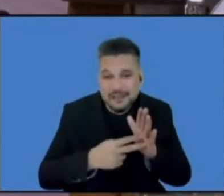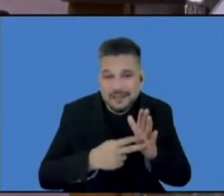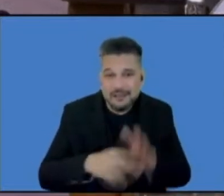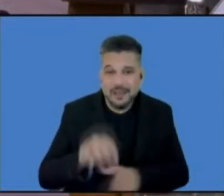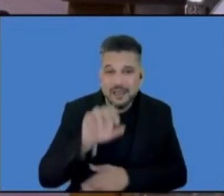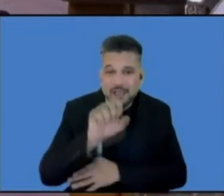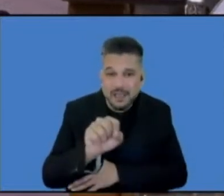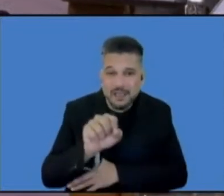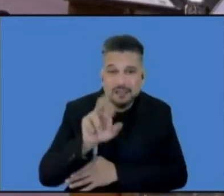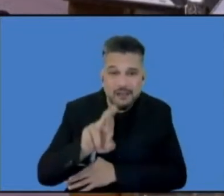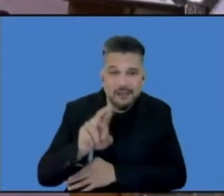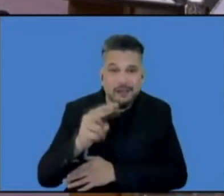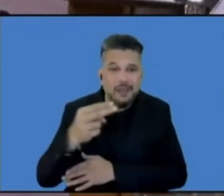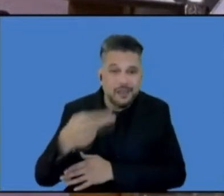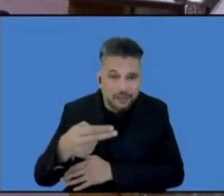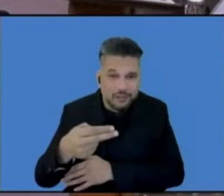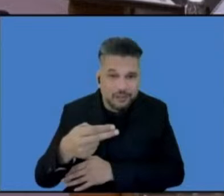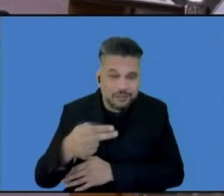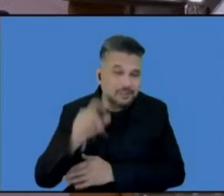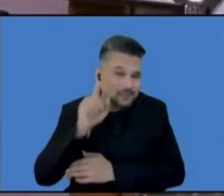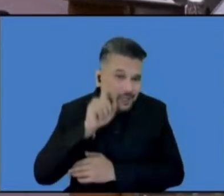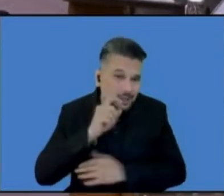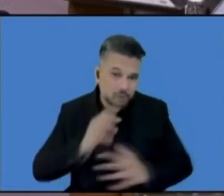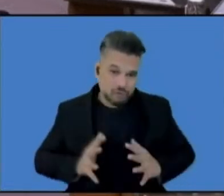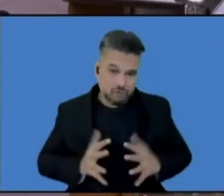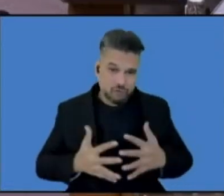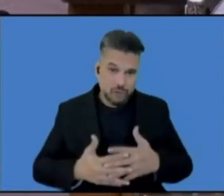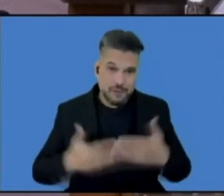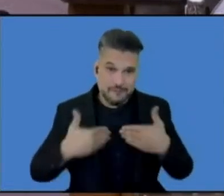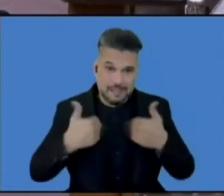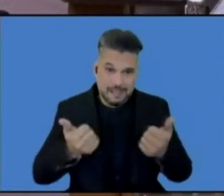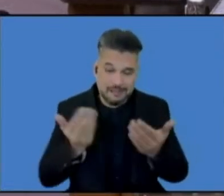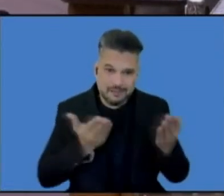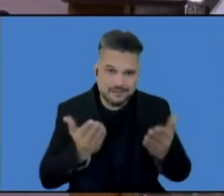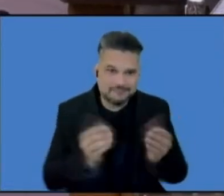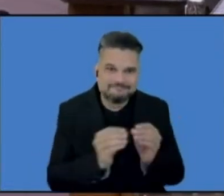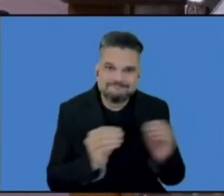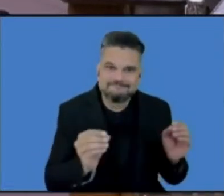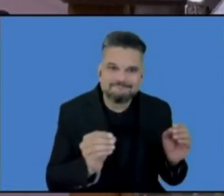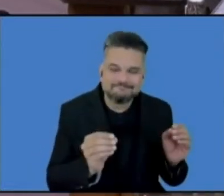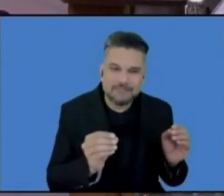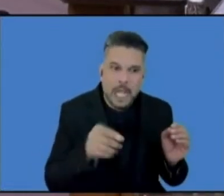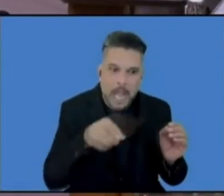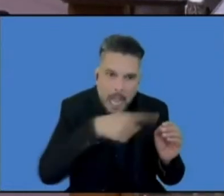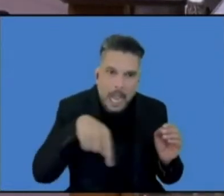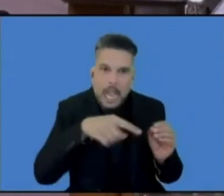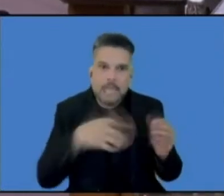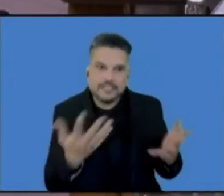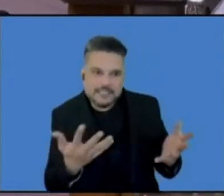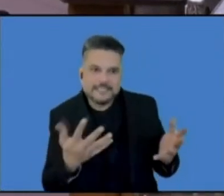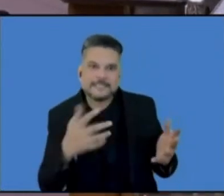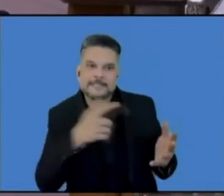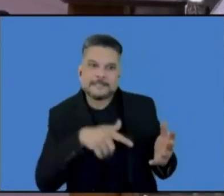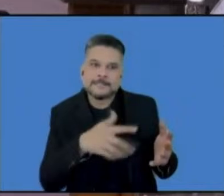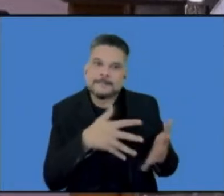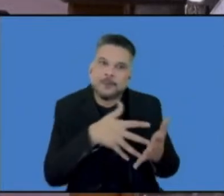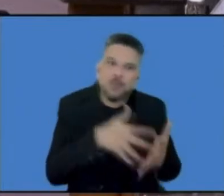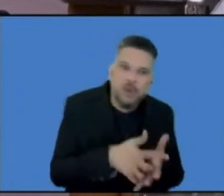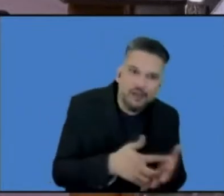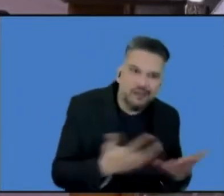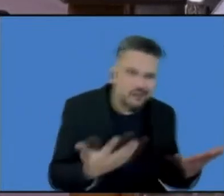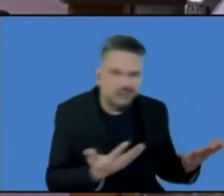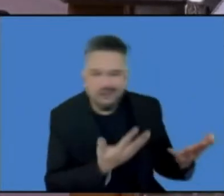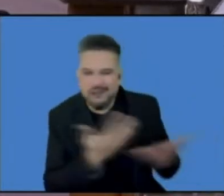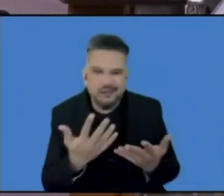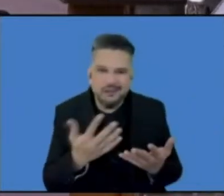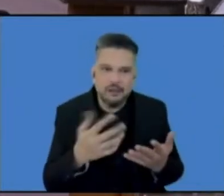extremely vulnerable position of being prey for exploitation. There is